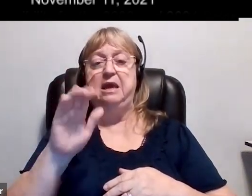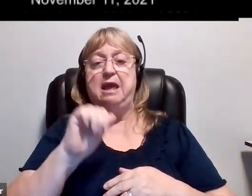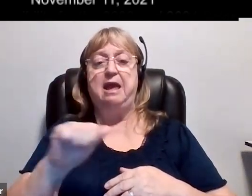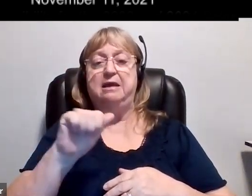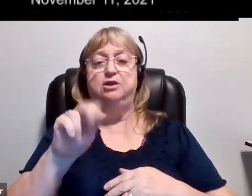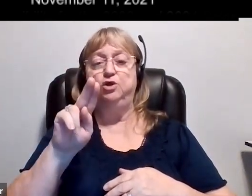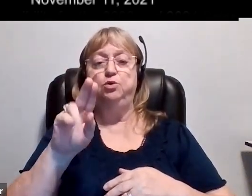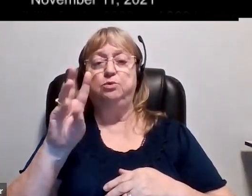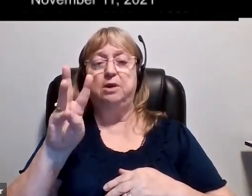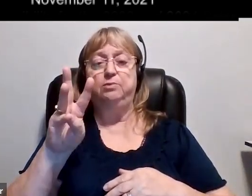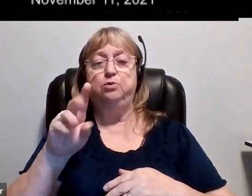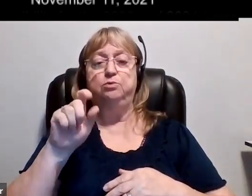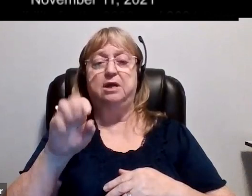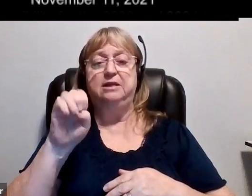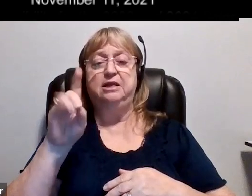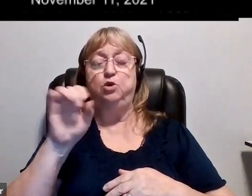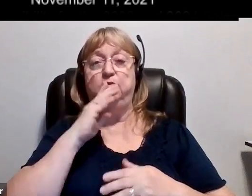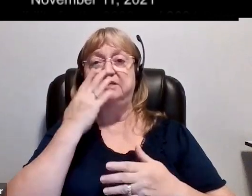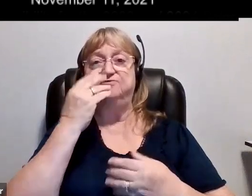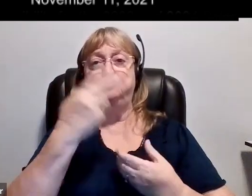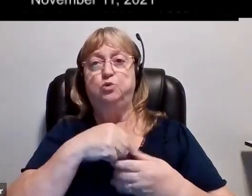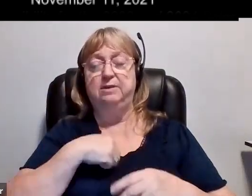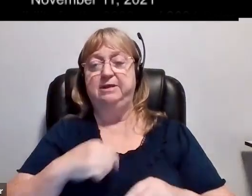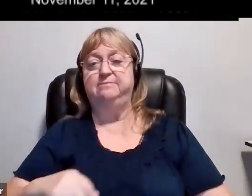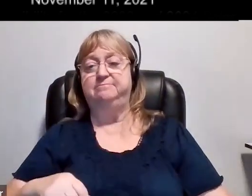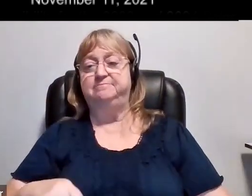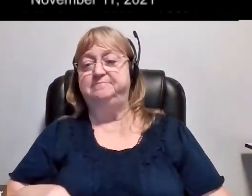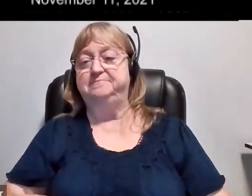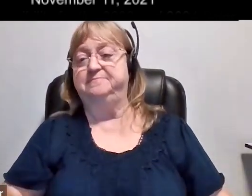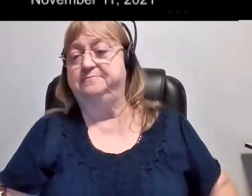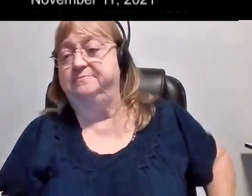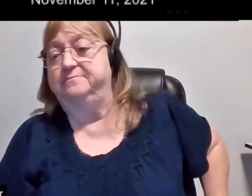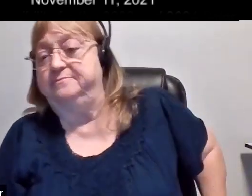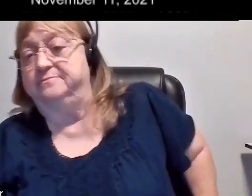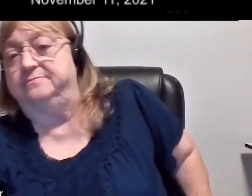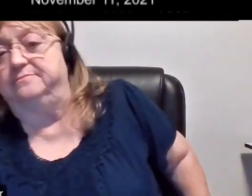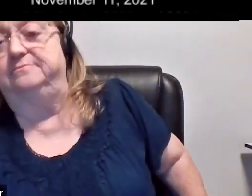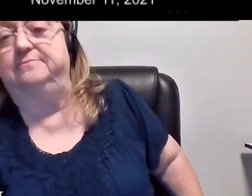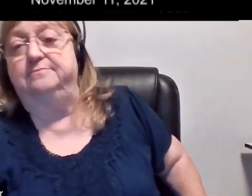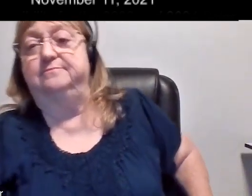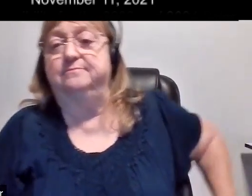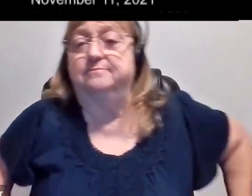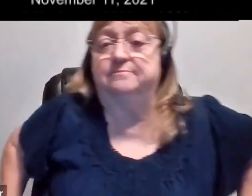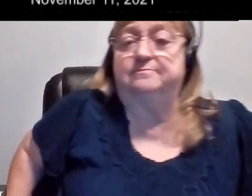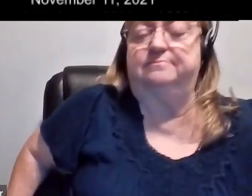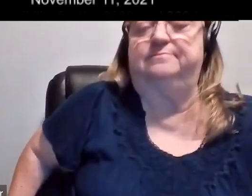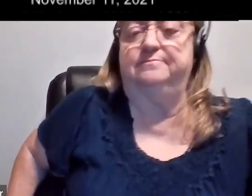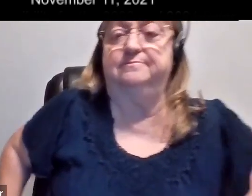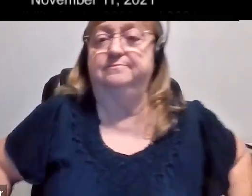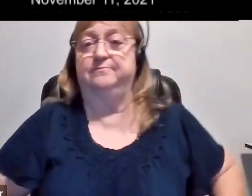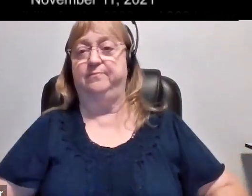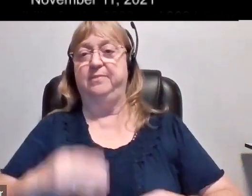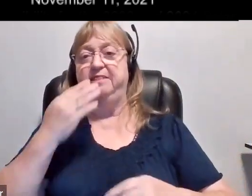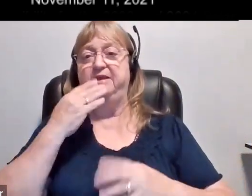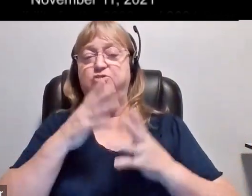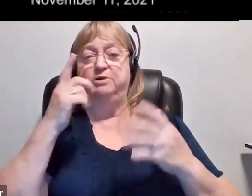uw.edu. Thanks for joining me. Thank you so much,